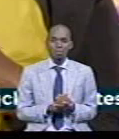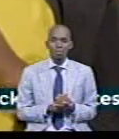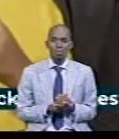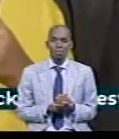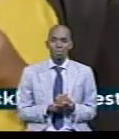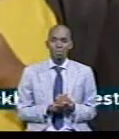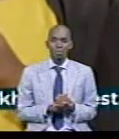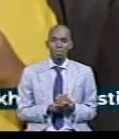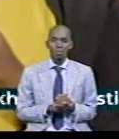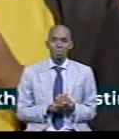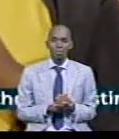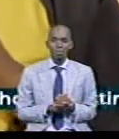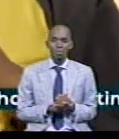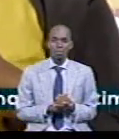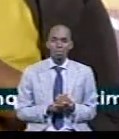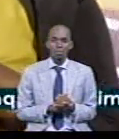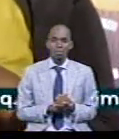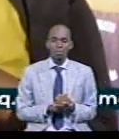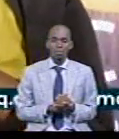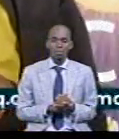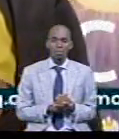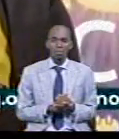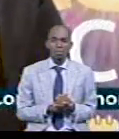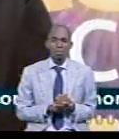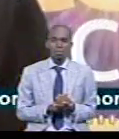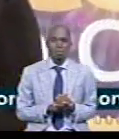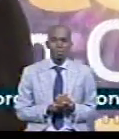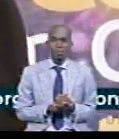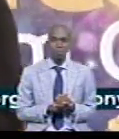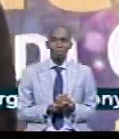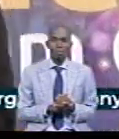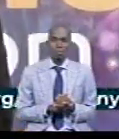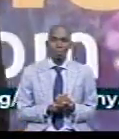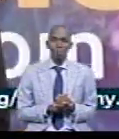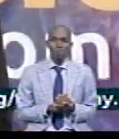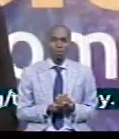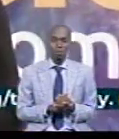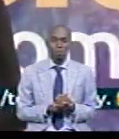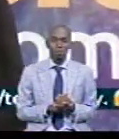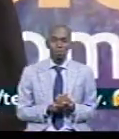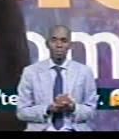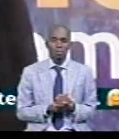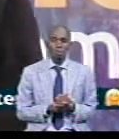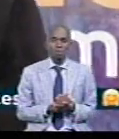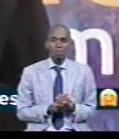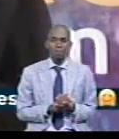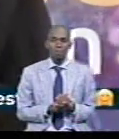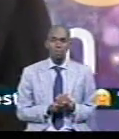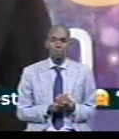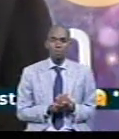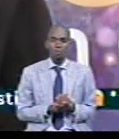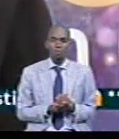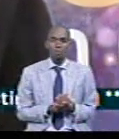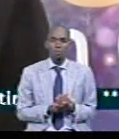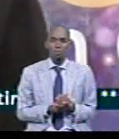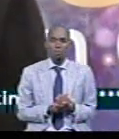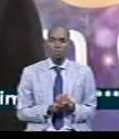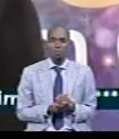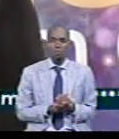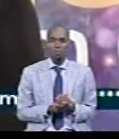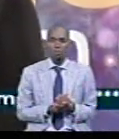bra from Accra. Your friend may bra back, Marcy. They say, Me hunia men can't, because I may